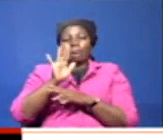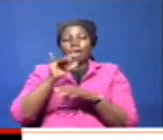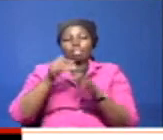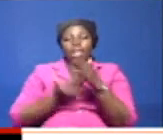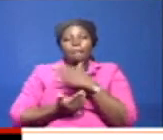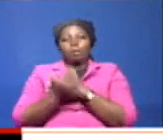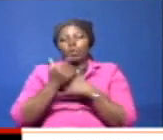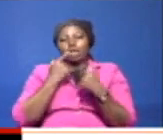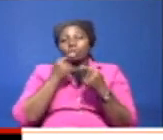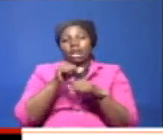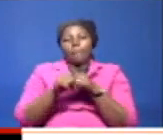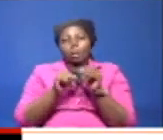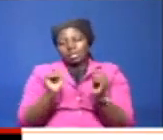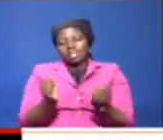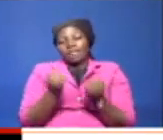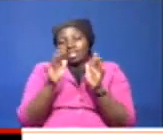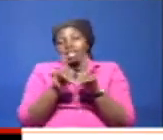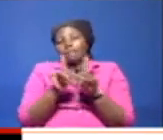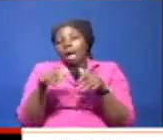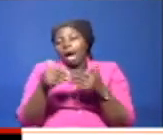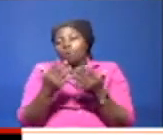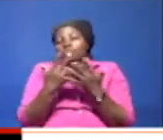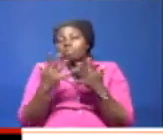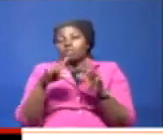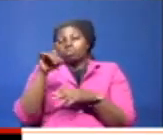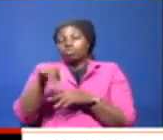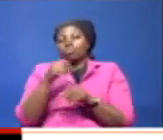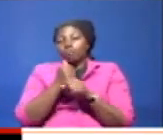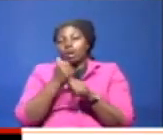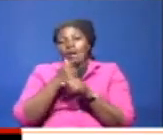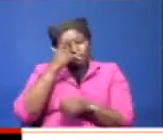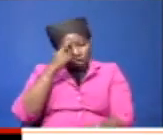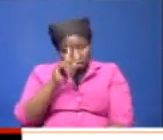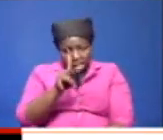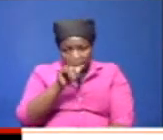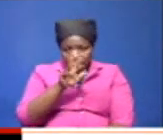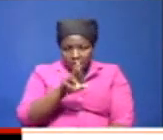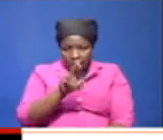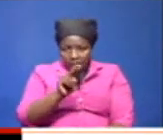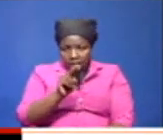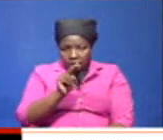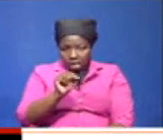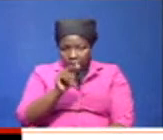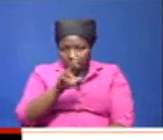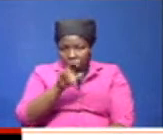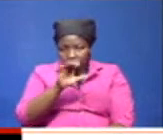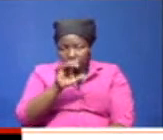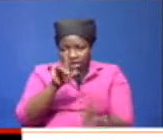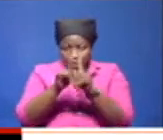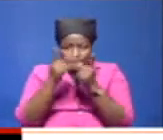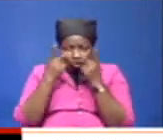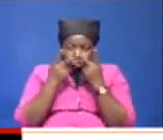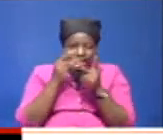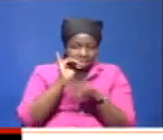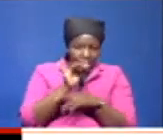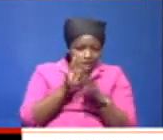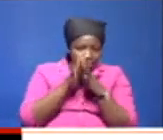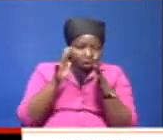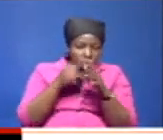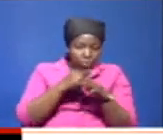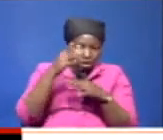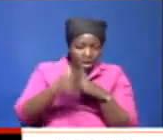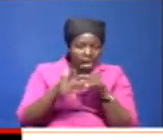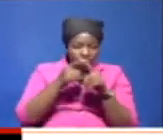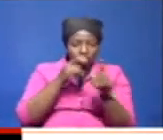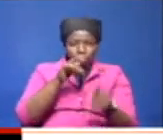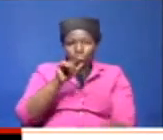safety and how things should work for the KNRC, and also looking at that great weekend by Toyota. So time for